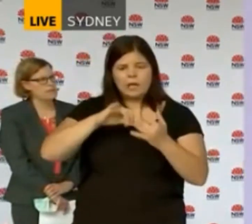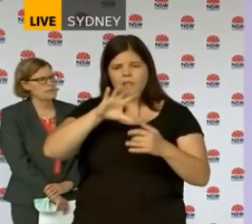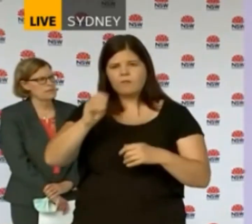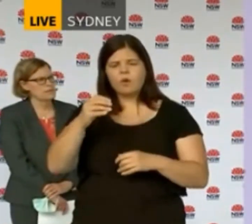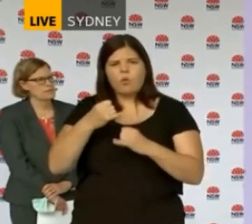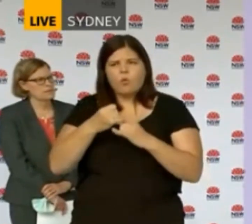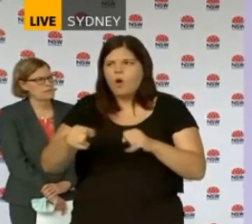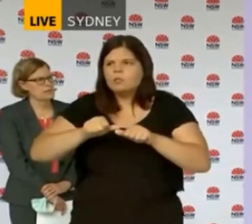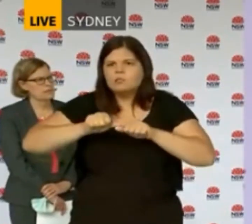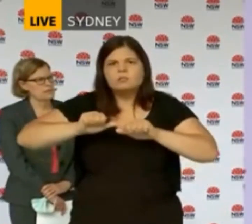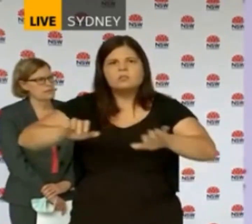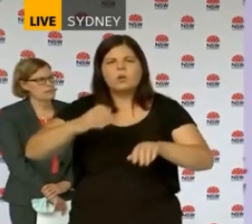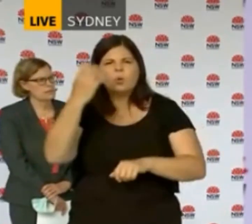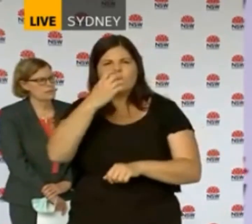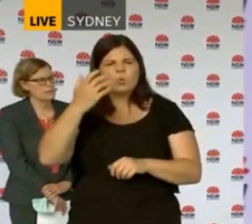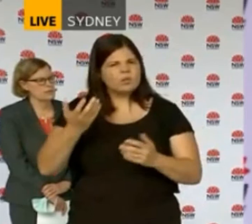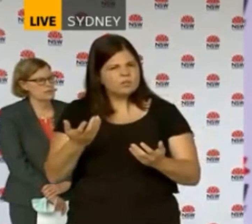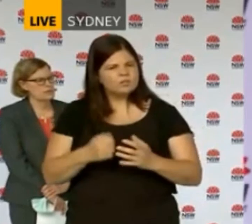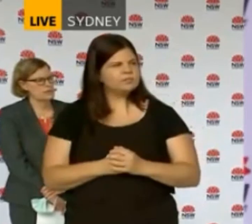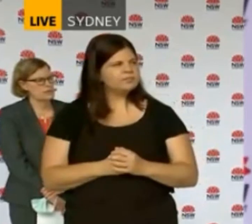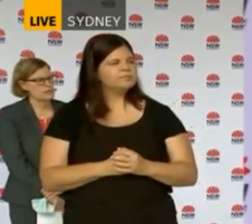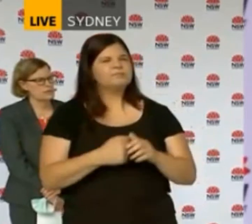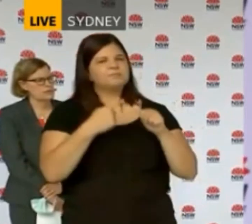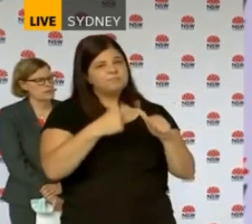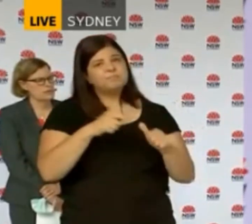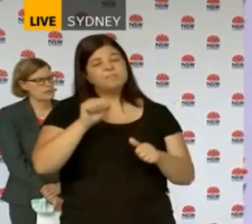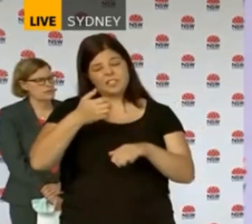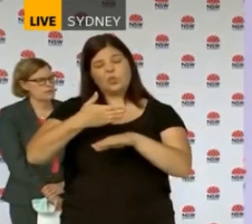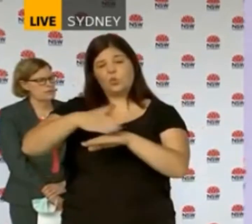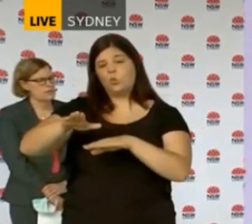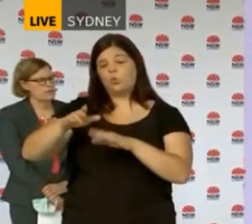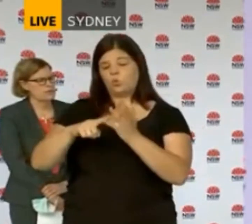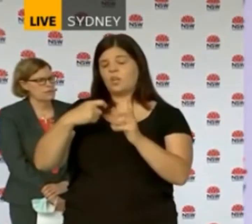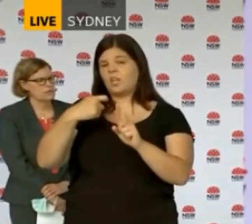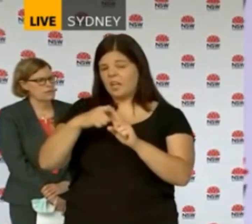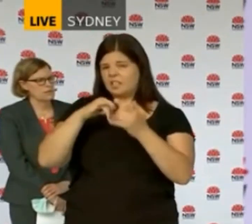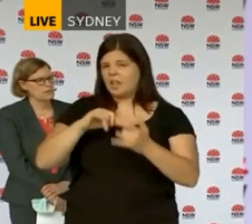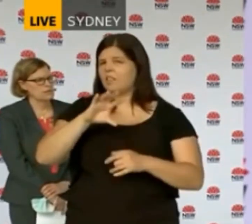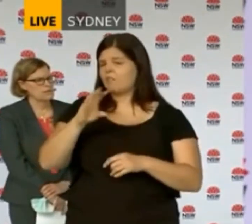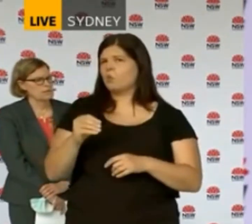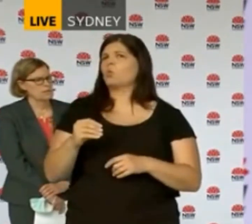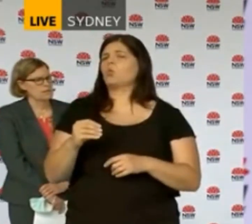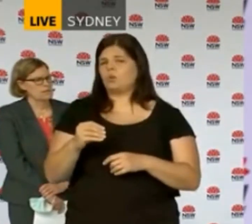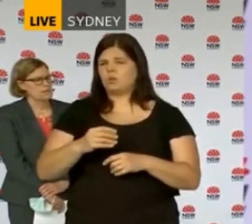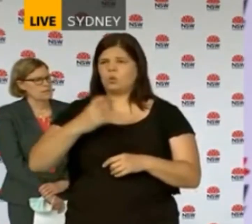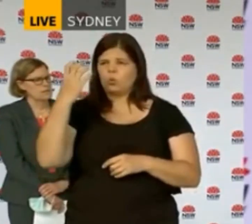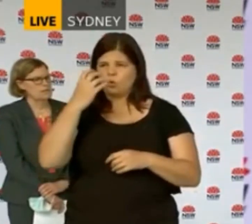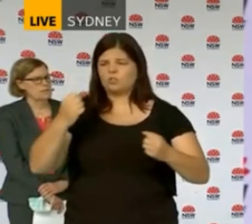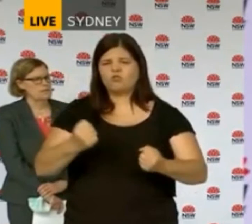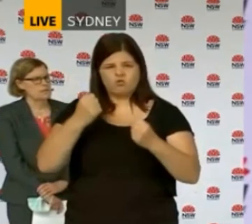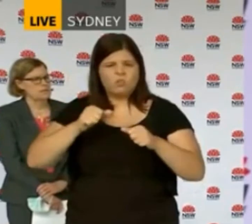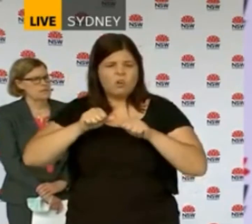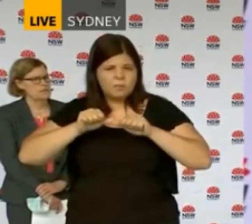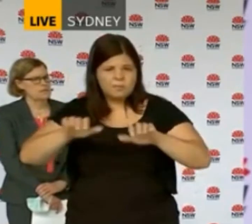Look, this strain is obviously a challenge, but getting variations to a